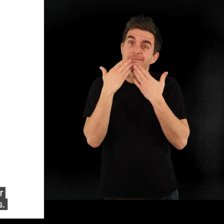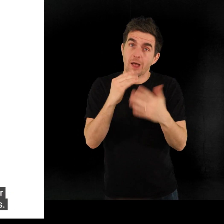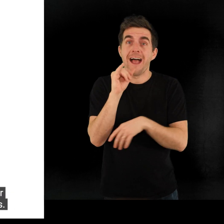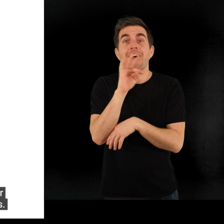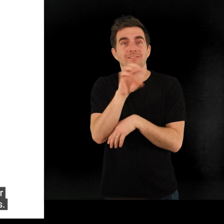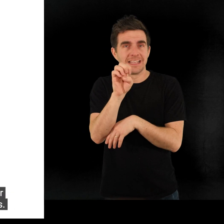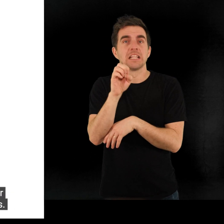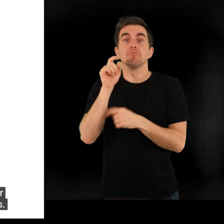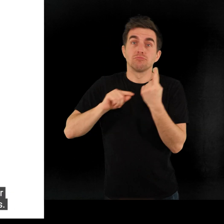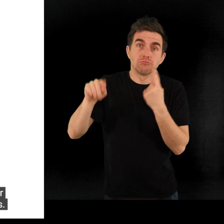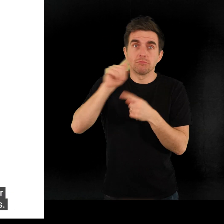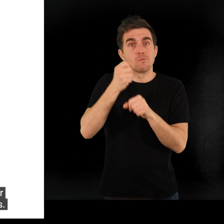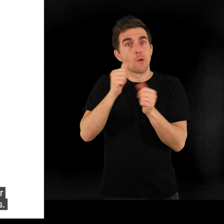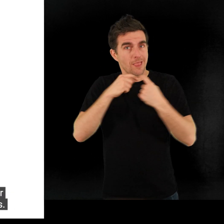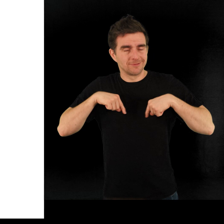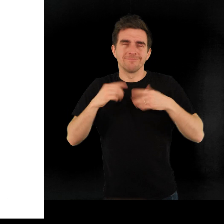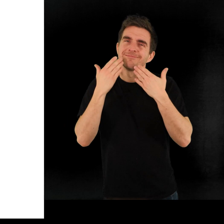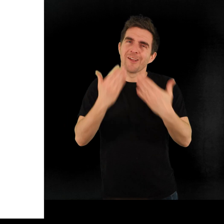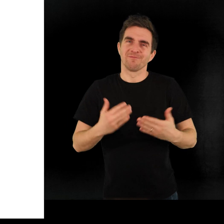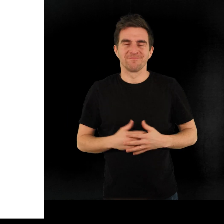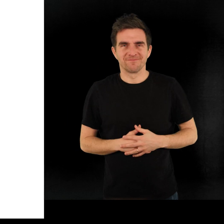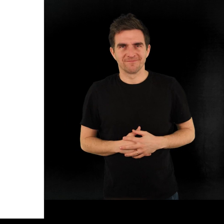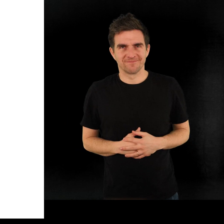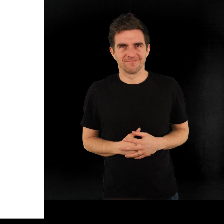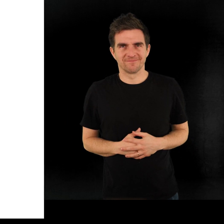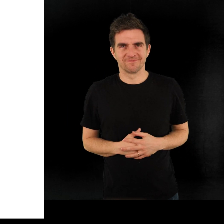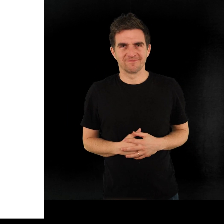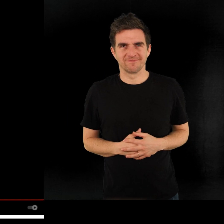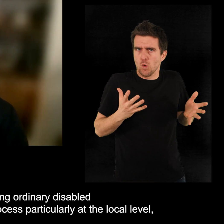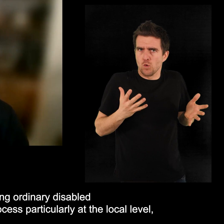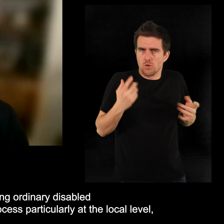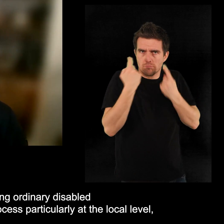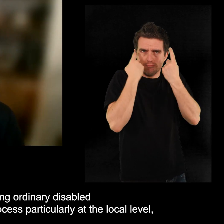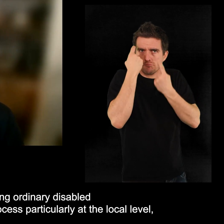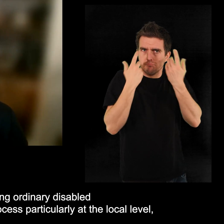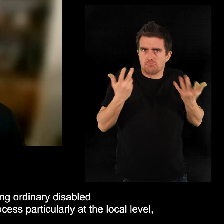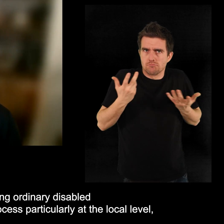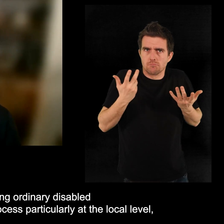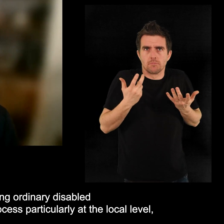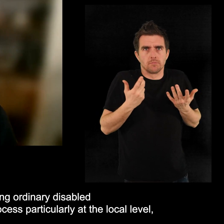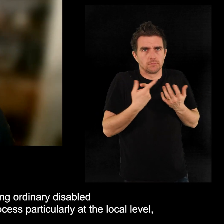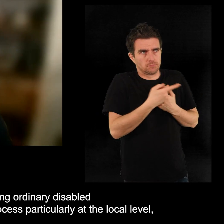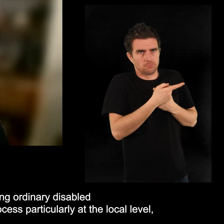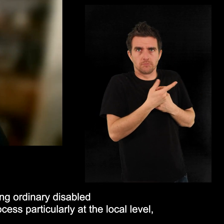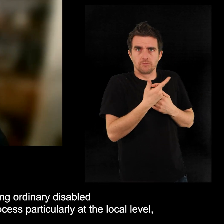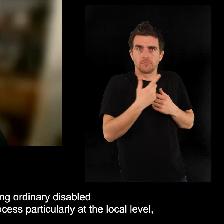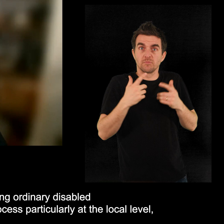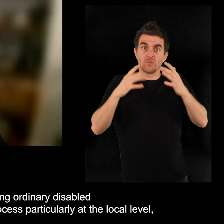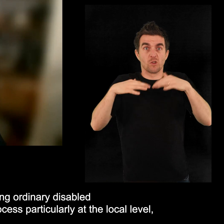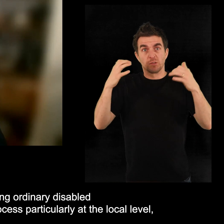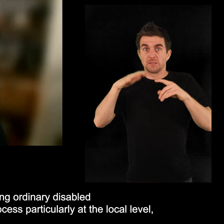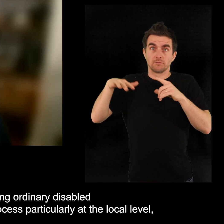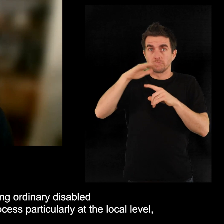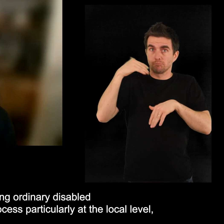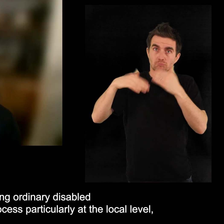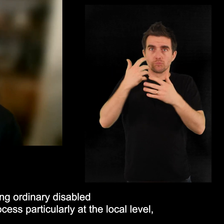to IFES and other stakeholders who are working with us. Thank you. How we take this into involving